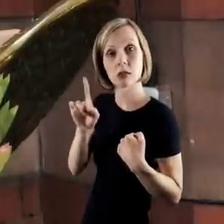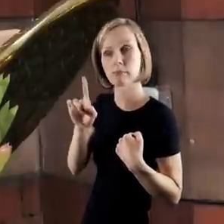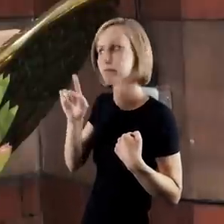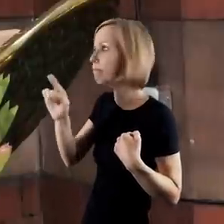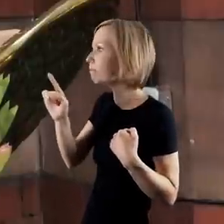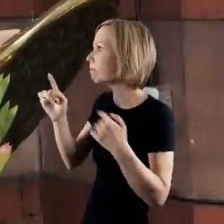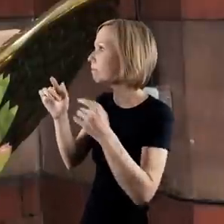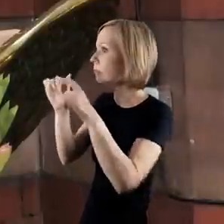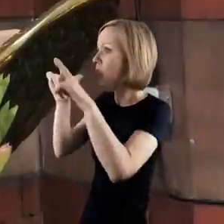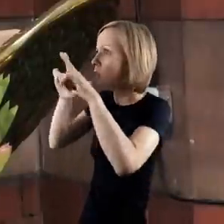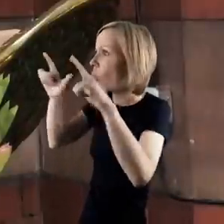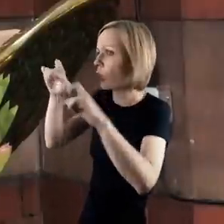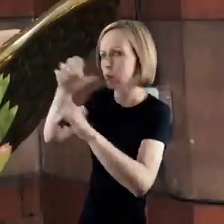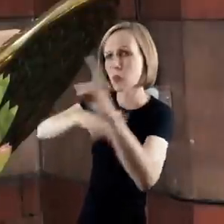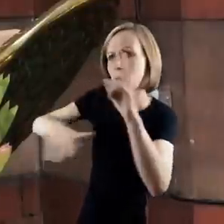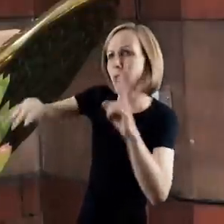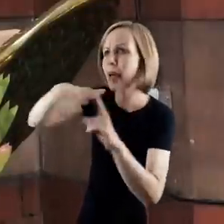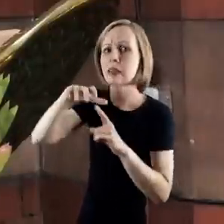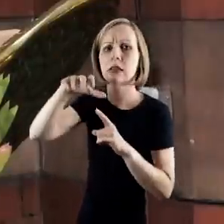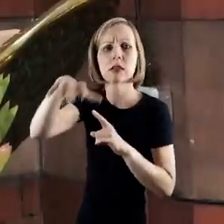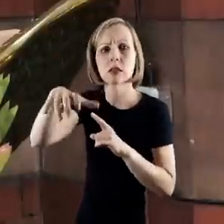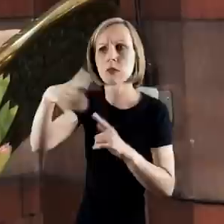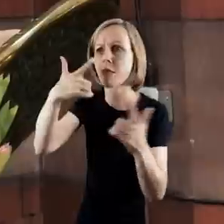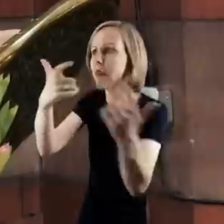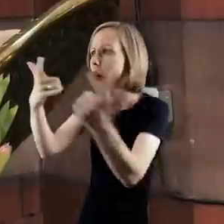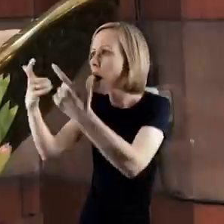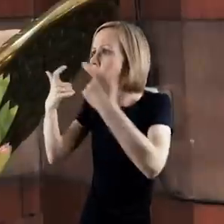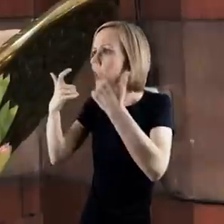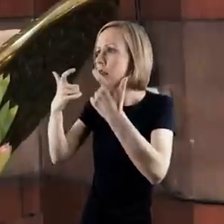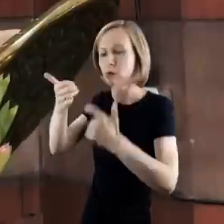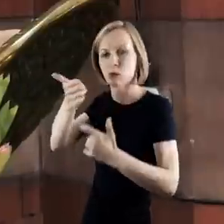a dwelling place for the Mighty One of Jacob.